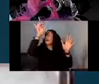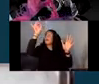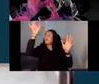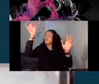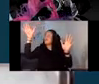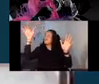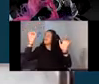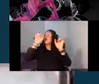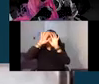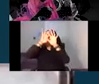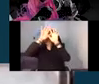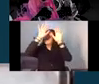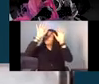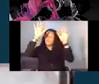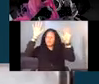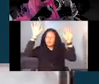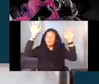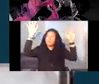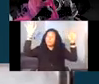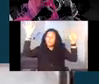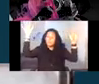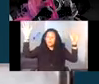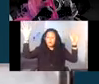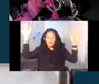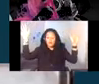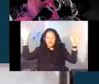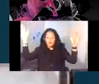stars in the